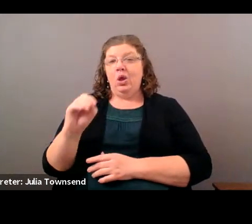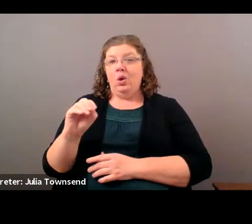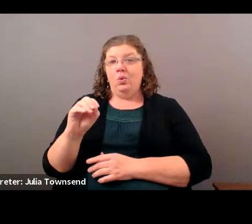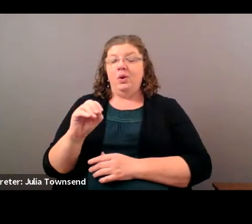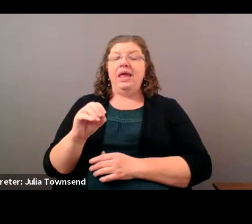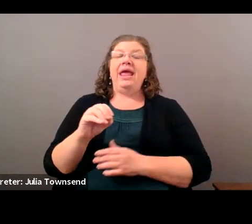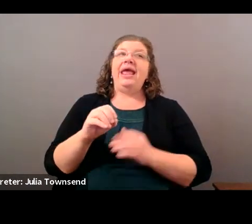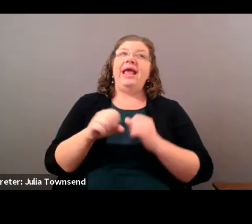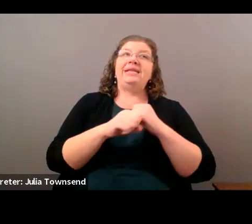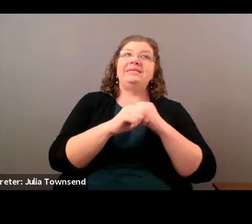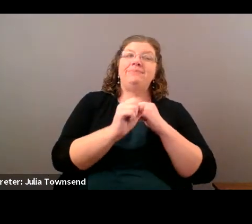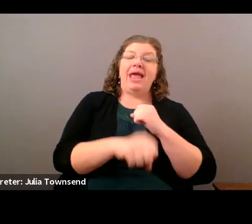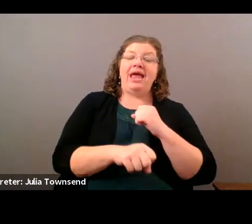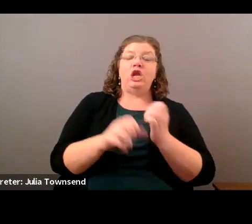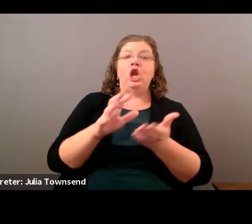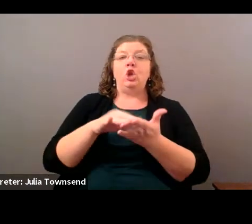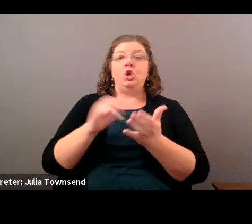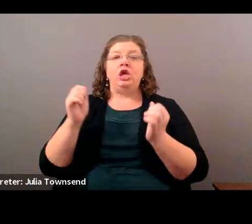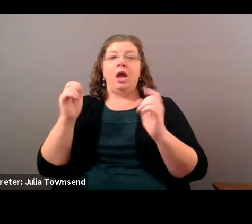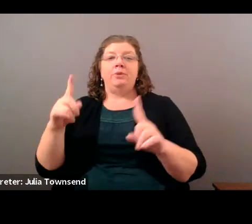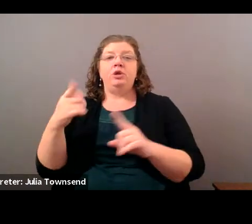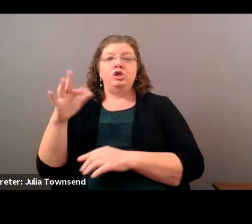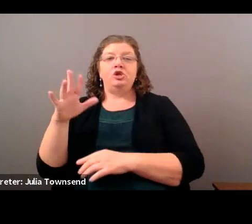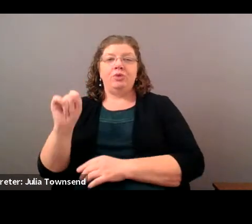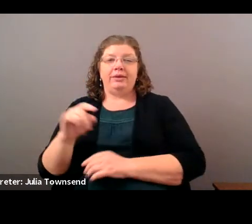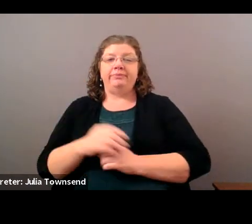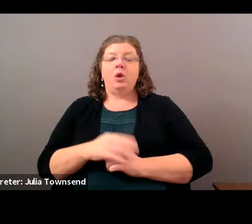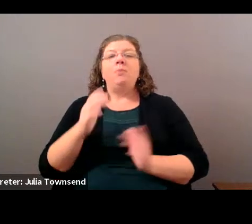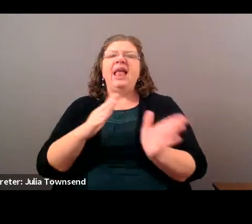Learning Opportunity Grant expenditure plan.